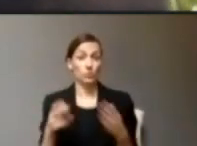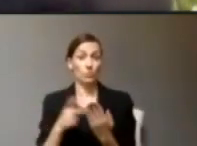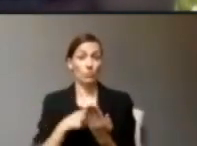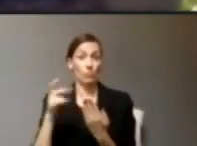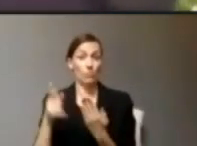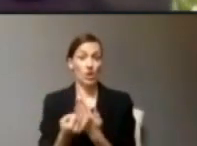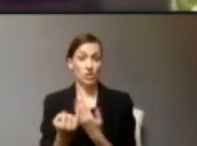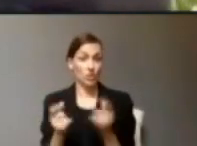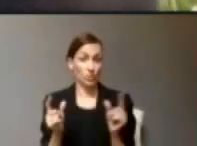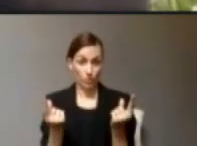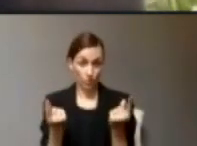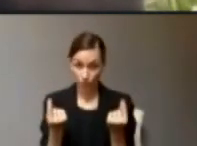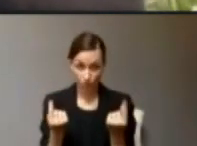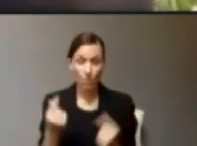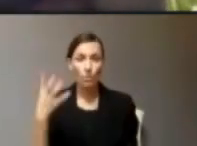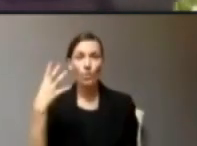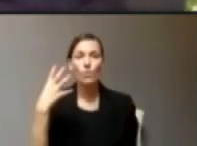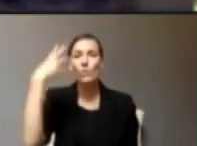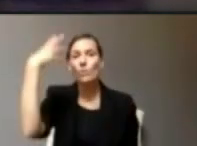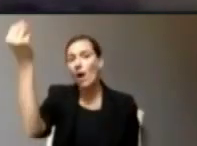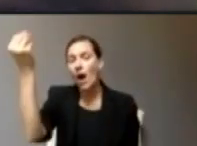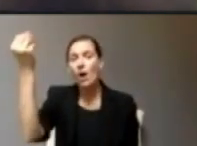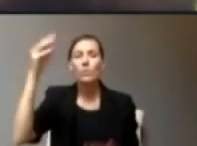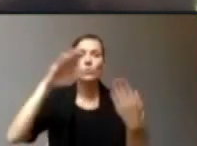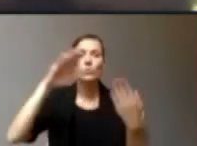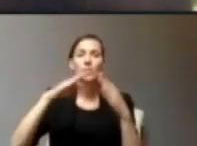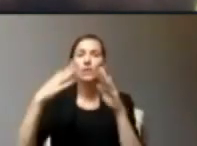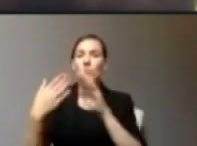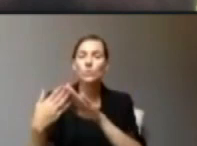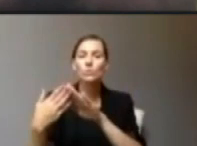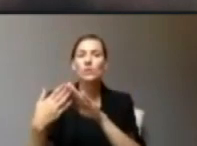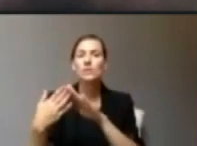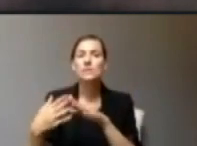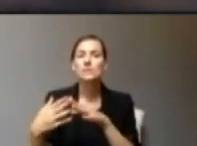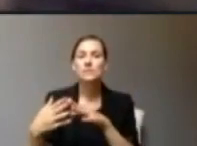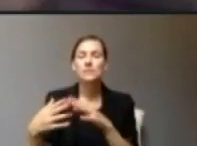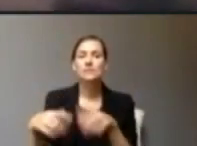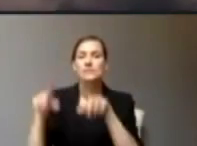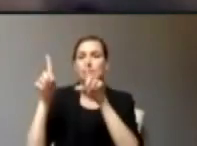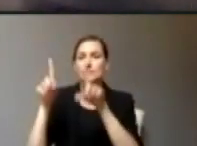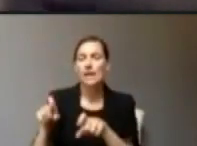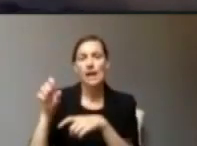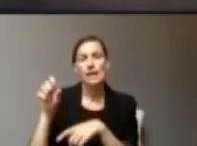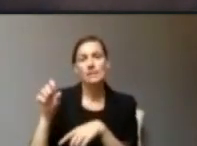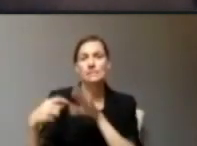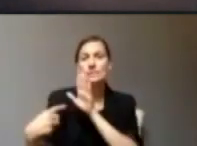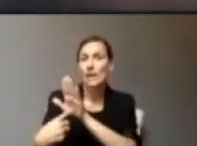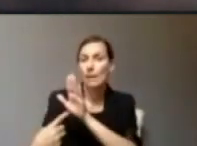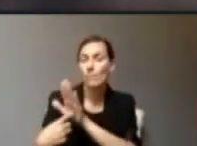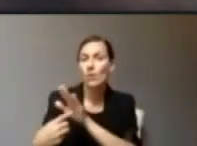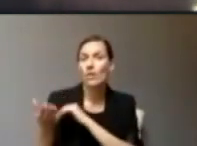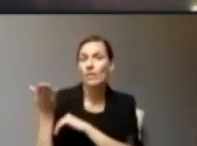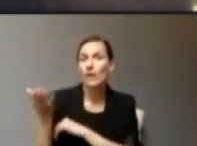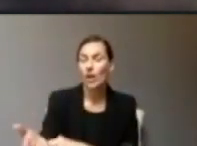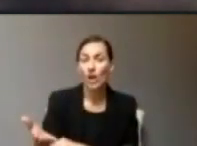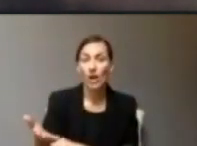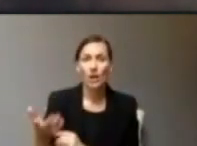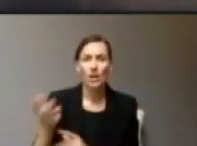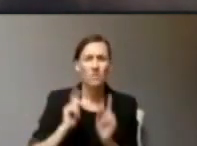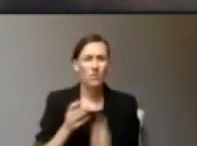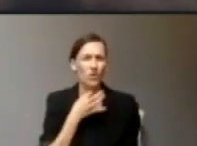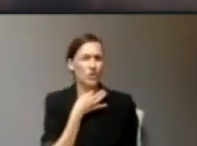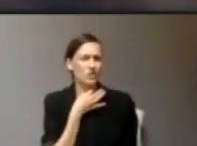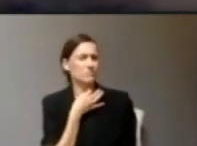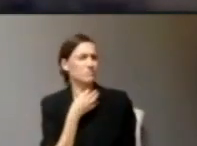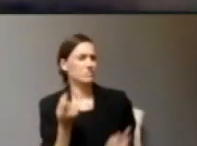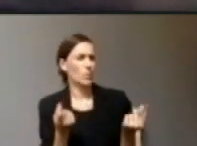the community, pull manhole covers and sample there. And while we're there, people are going to be wondering, hey, what's going